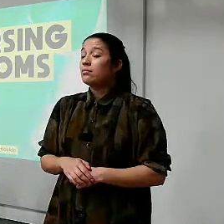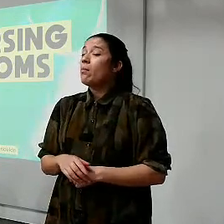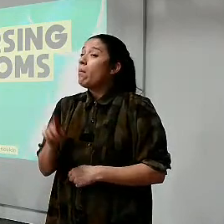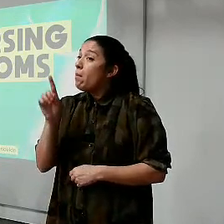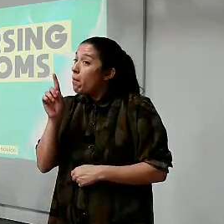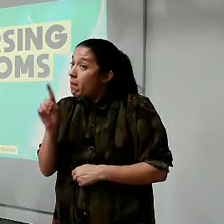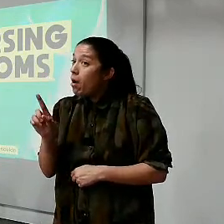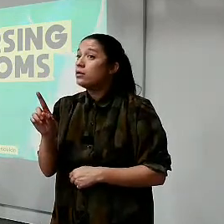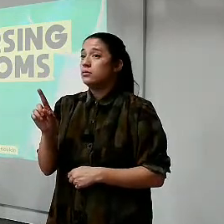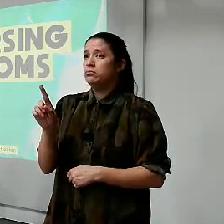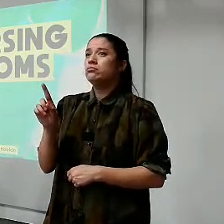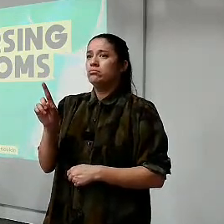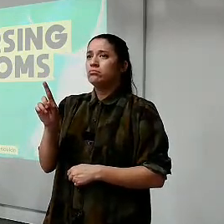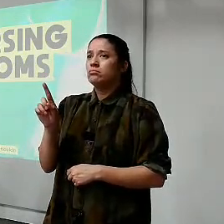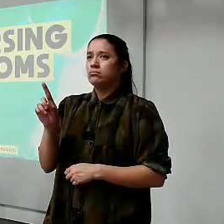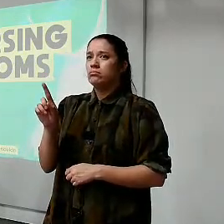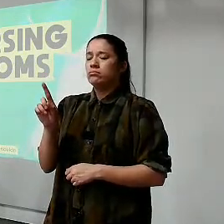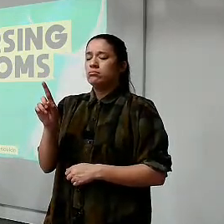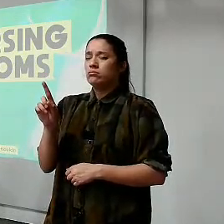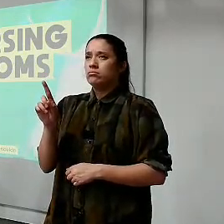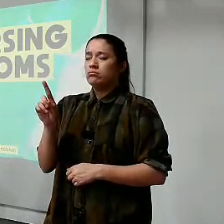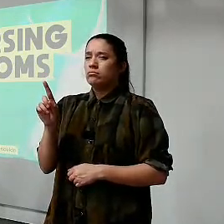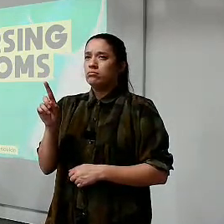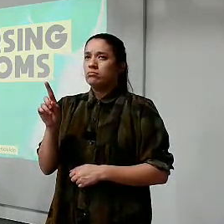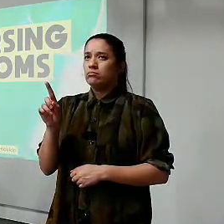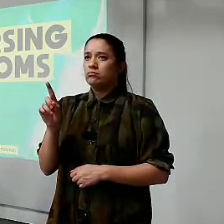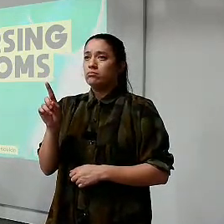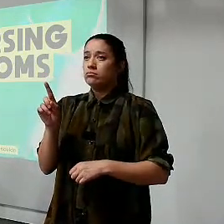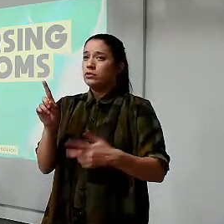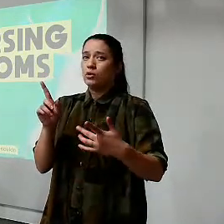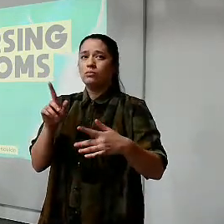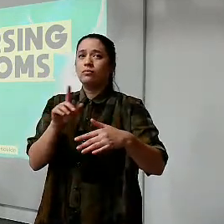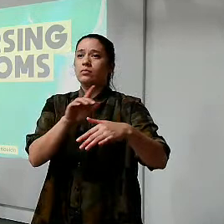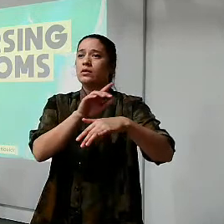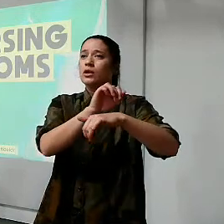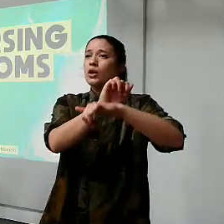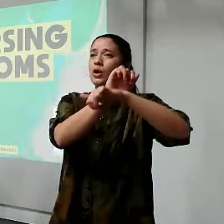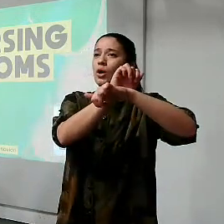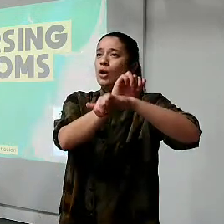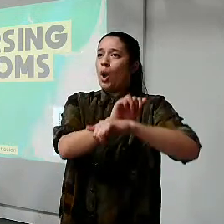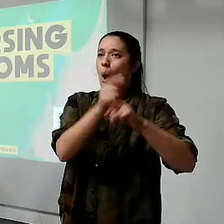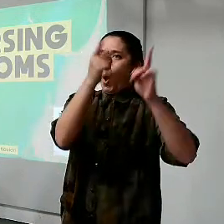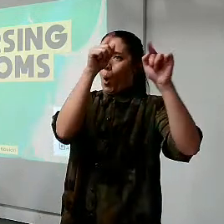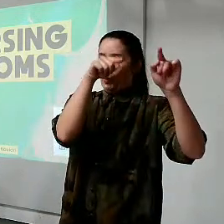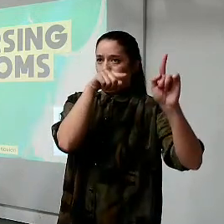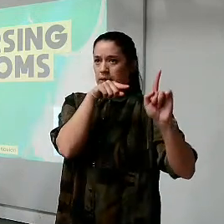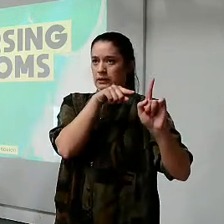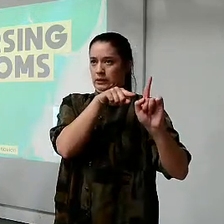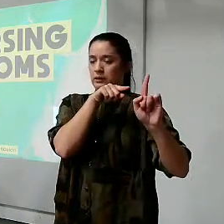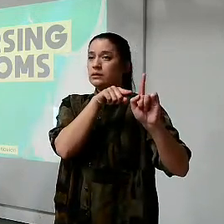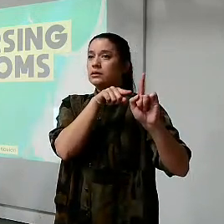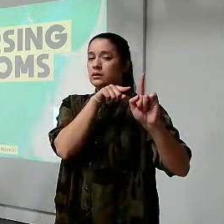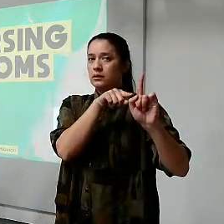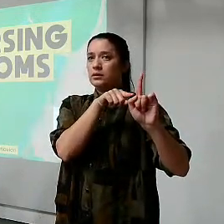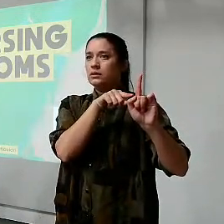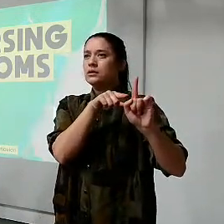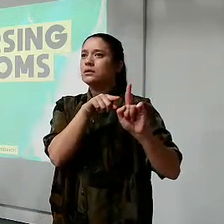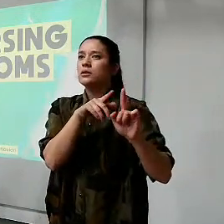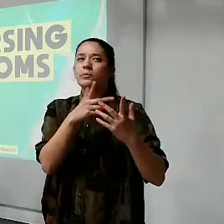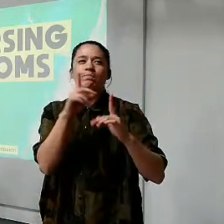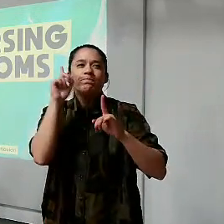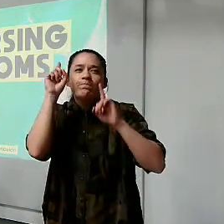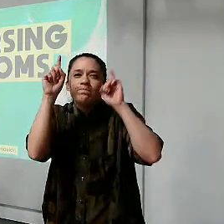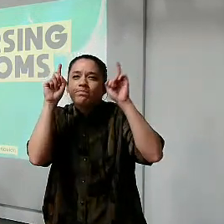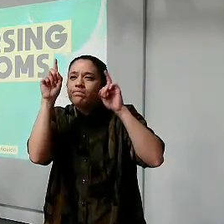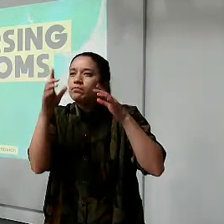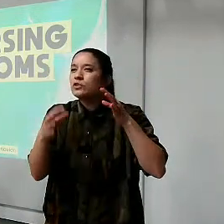they still found ways to sabotage their owners' efforts to breed them, to turn them into just machines for making